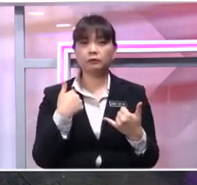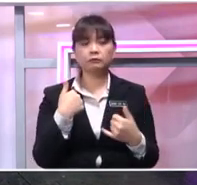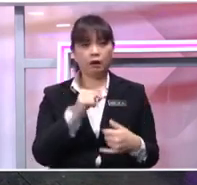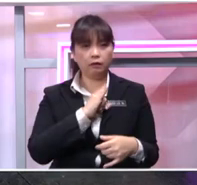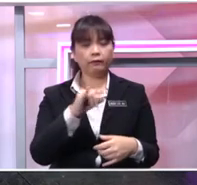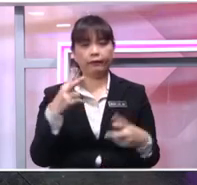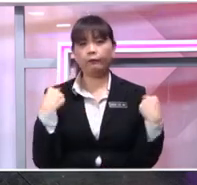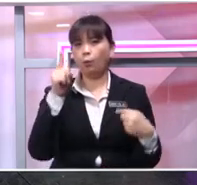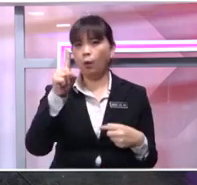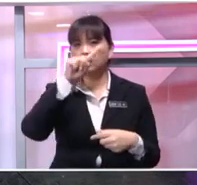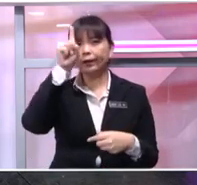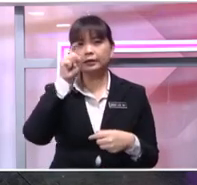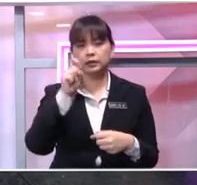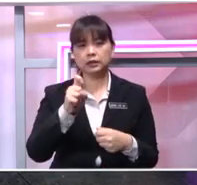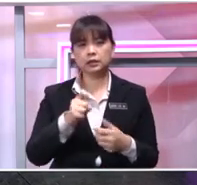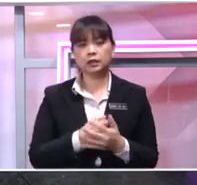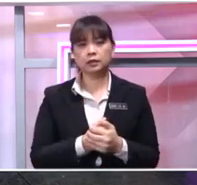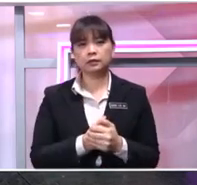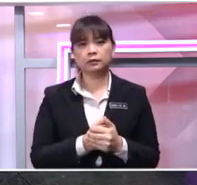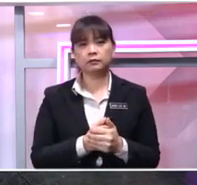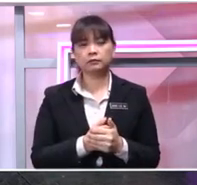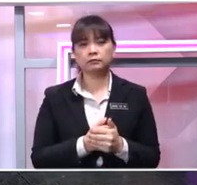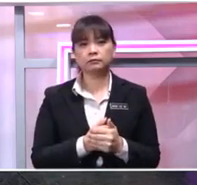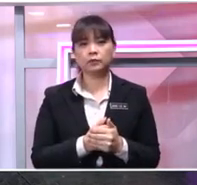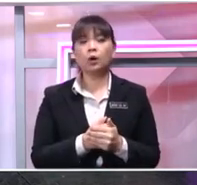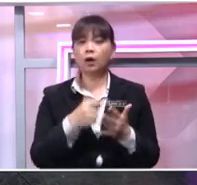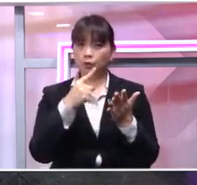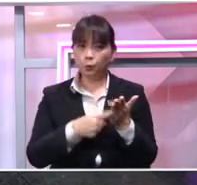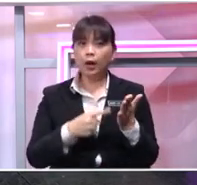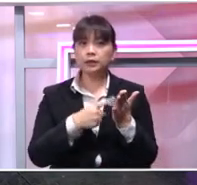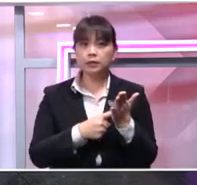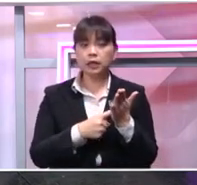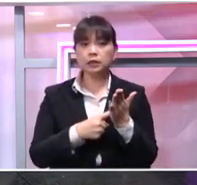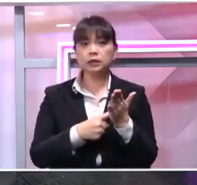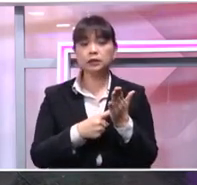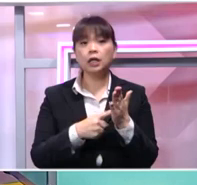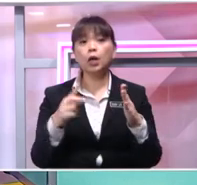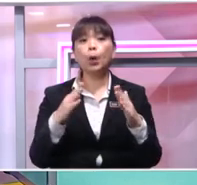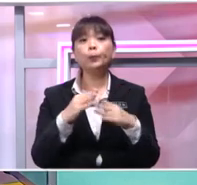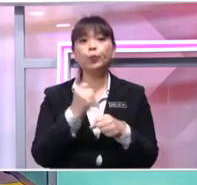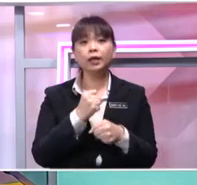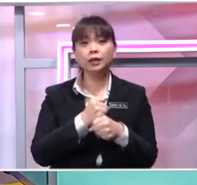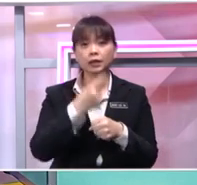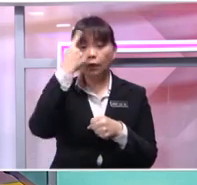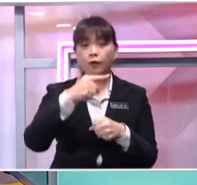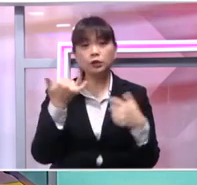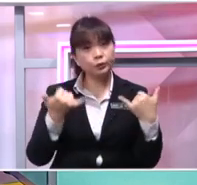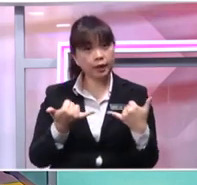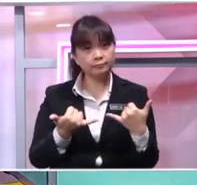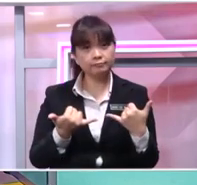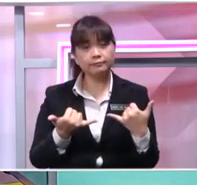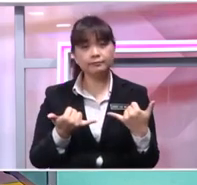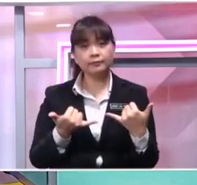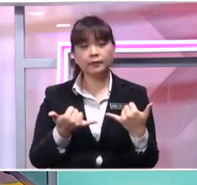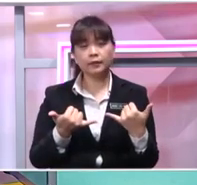is the whole performance of your pupils for today? Yes, they did a very good job.